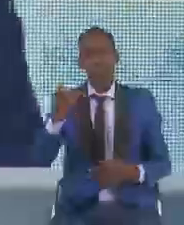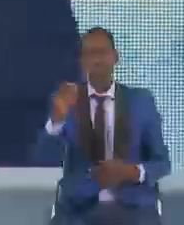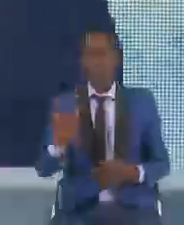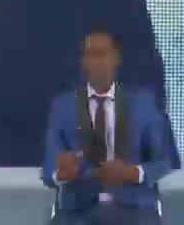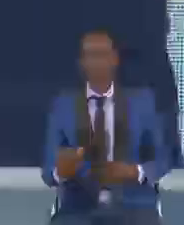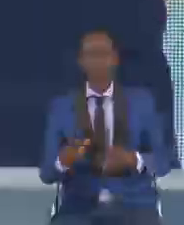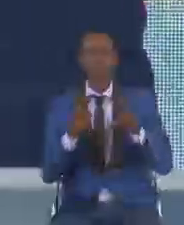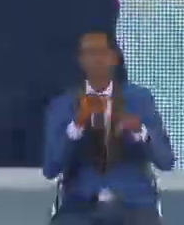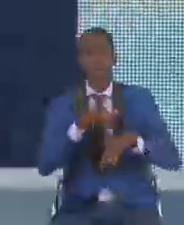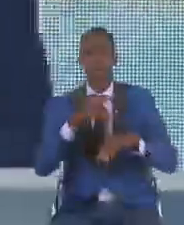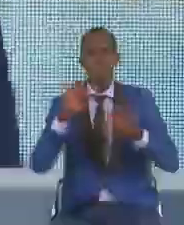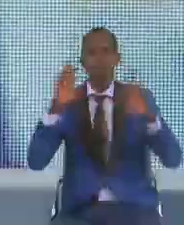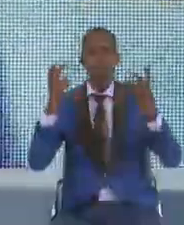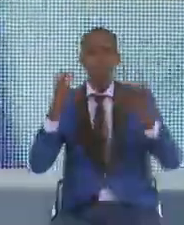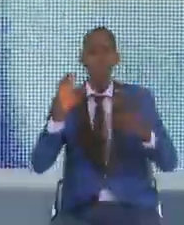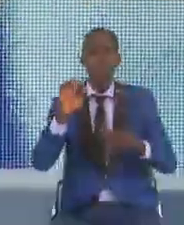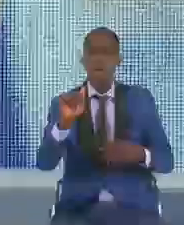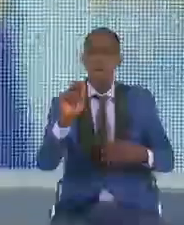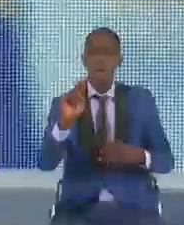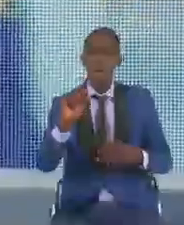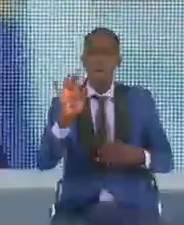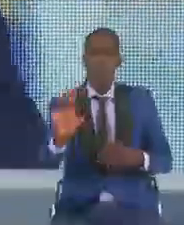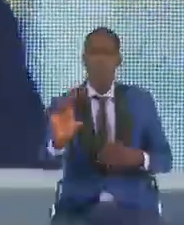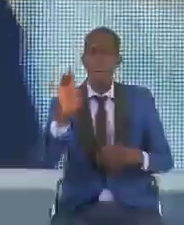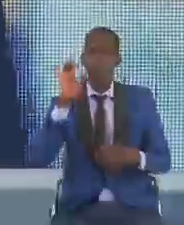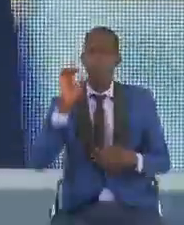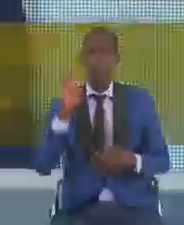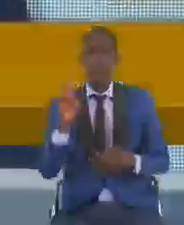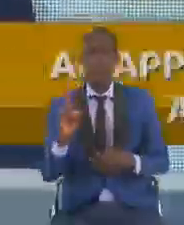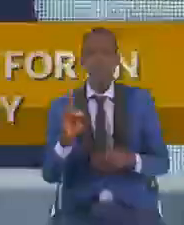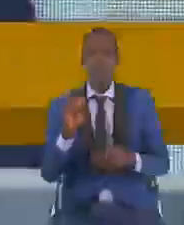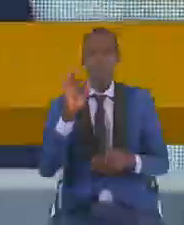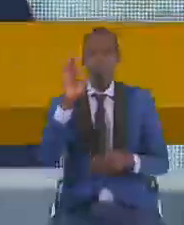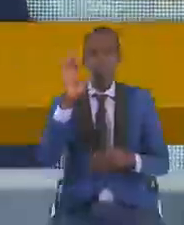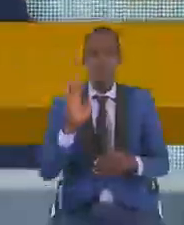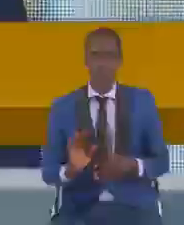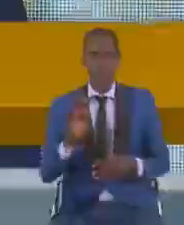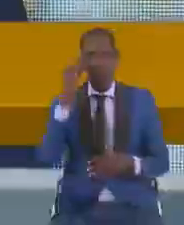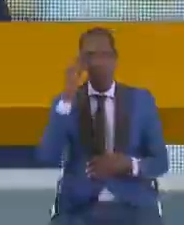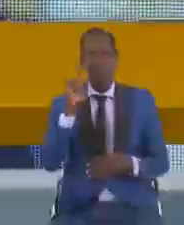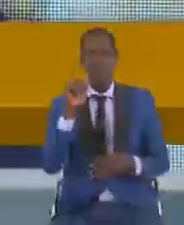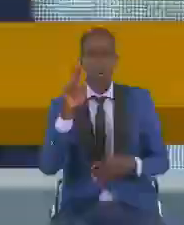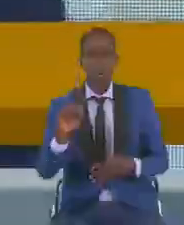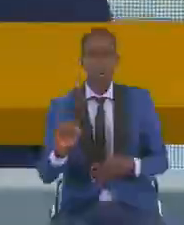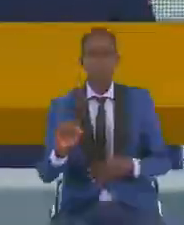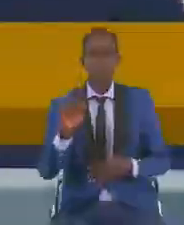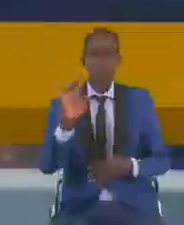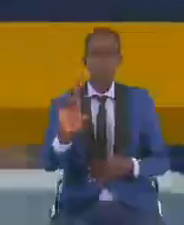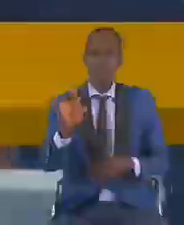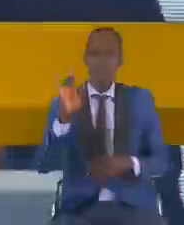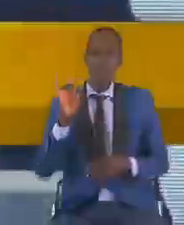an appointed minister for an assigned ministry. An